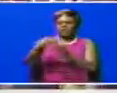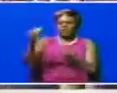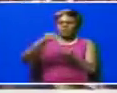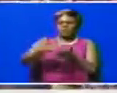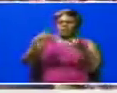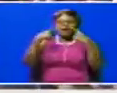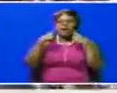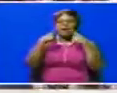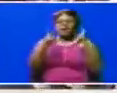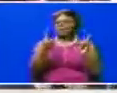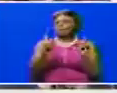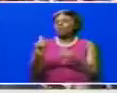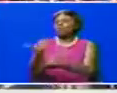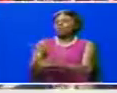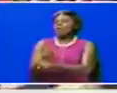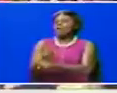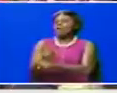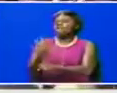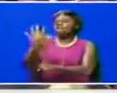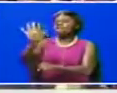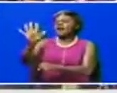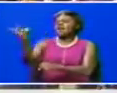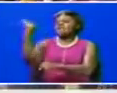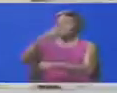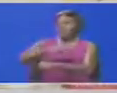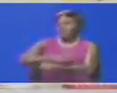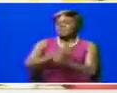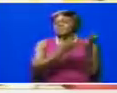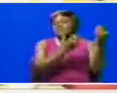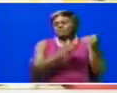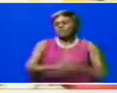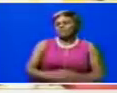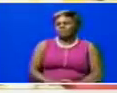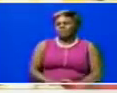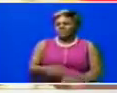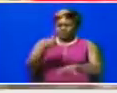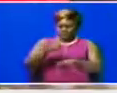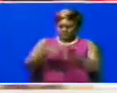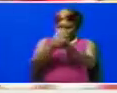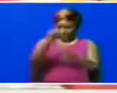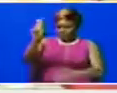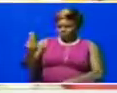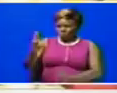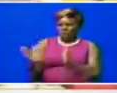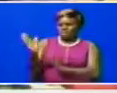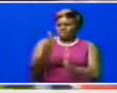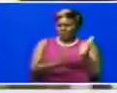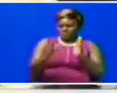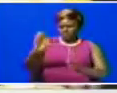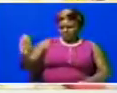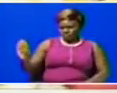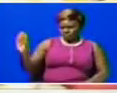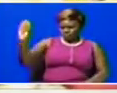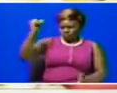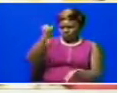an announcement will be made within the next 5 days. Even as President Uhuru Kenyatta prepares to take an oath of